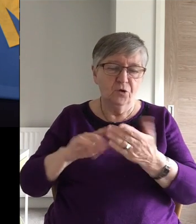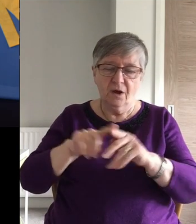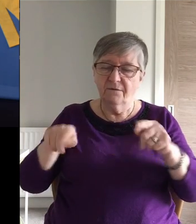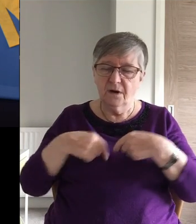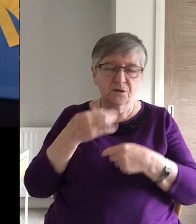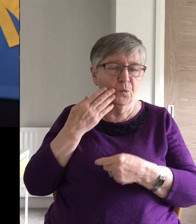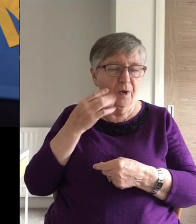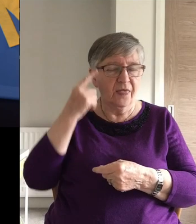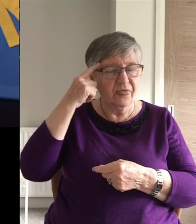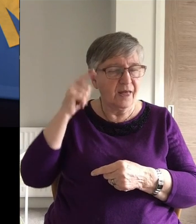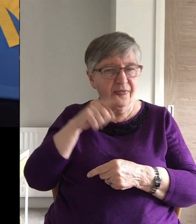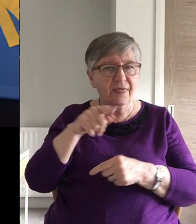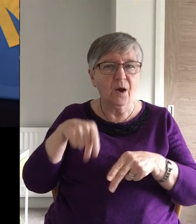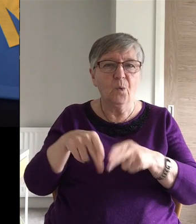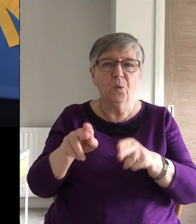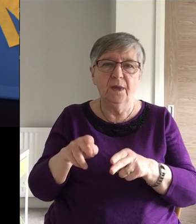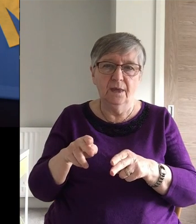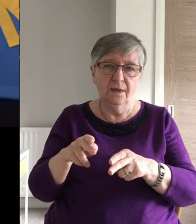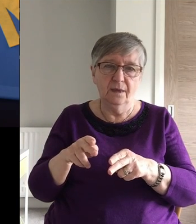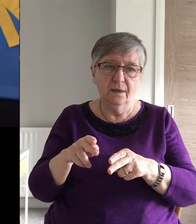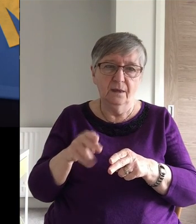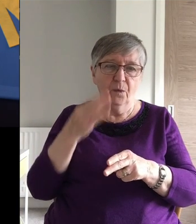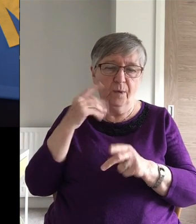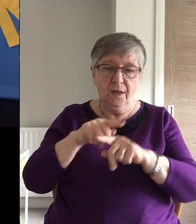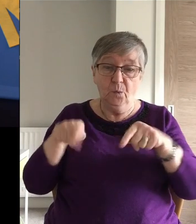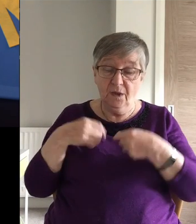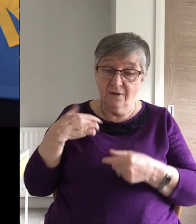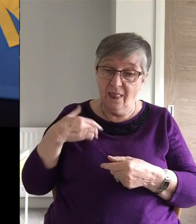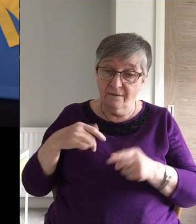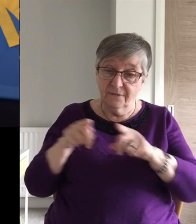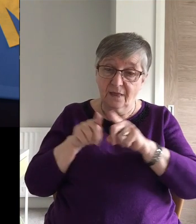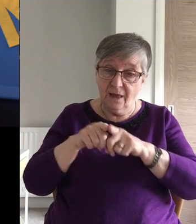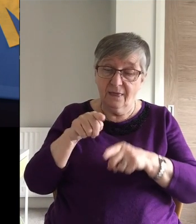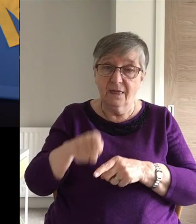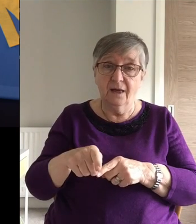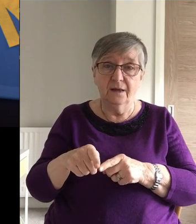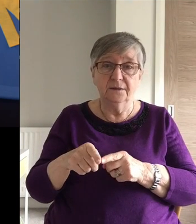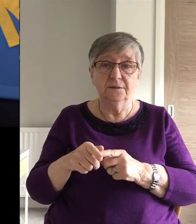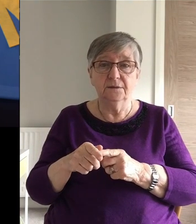Forgive us when we've thought that. Forgive us when we've sought that. Forgive us when we've lived like that.